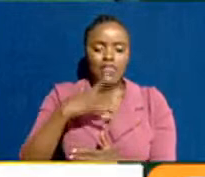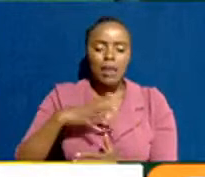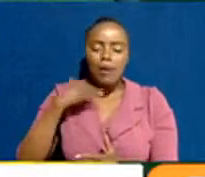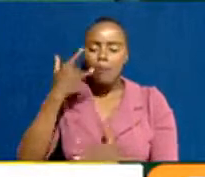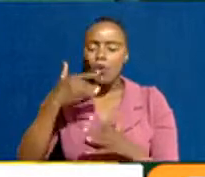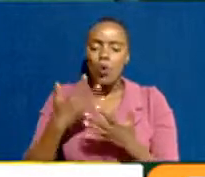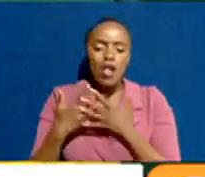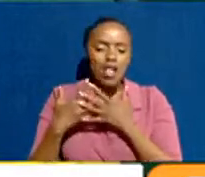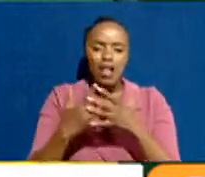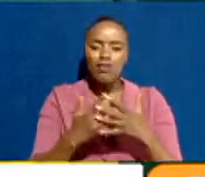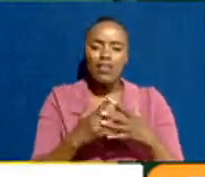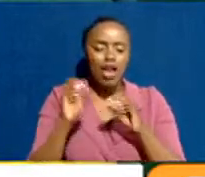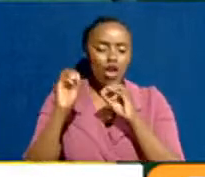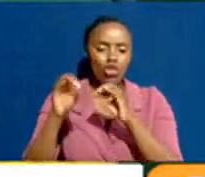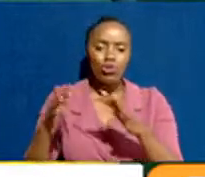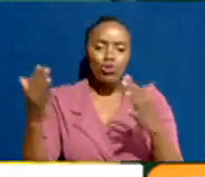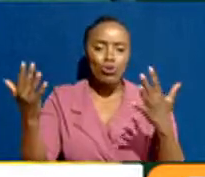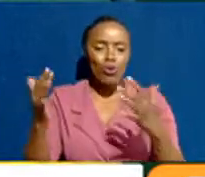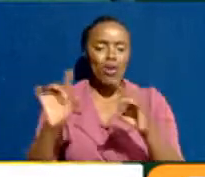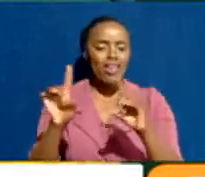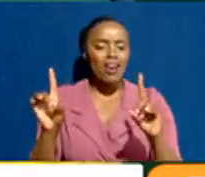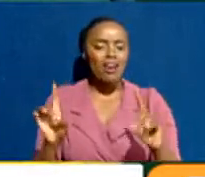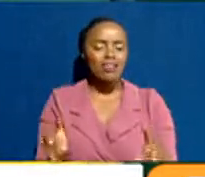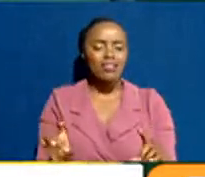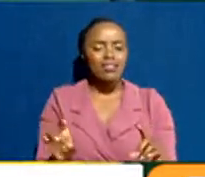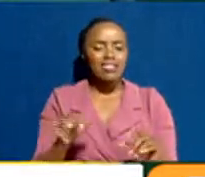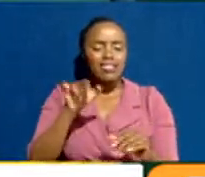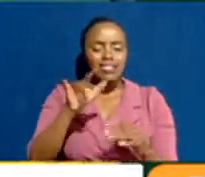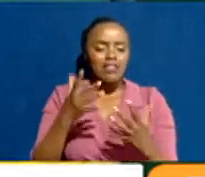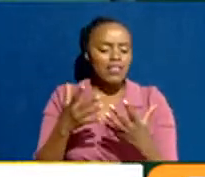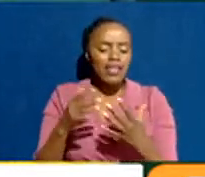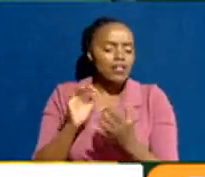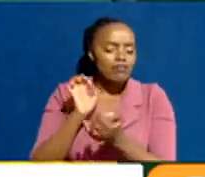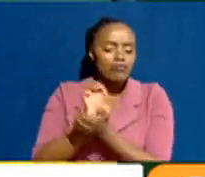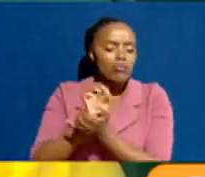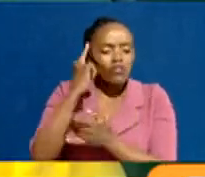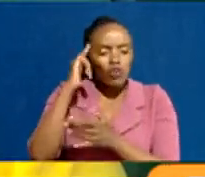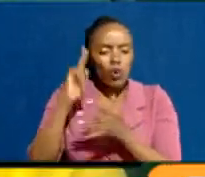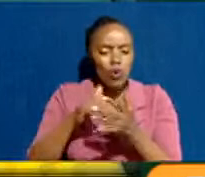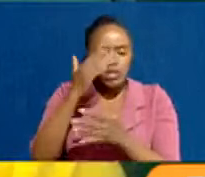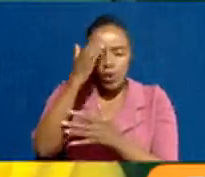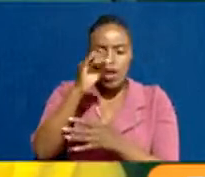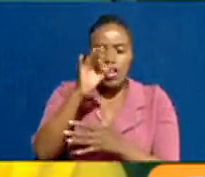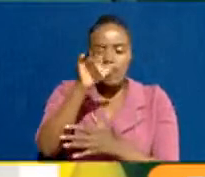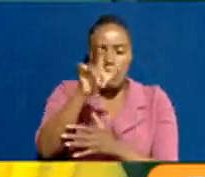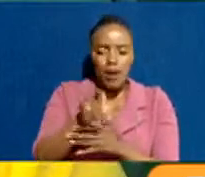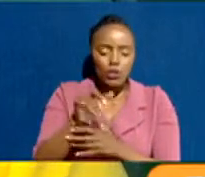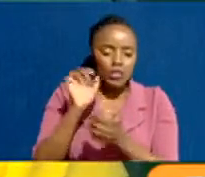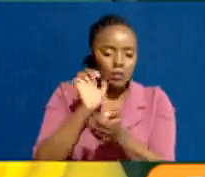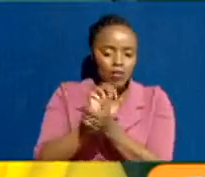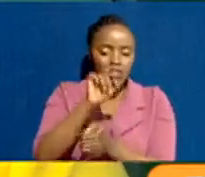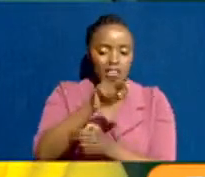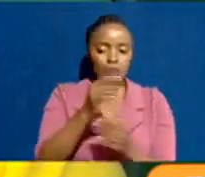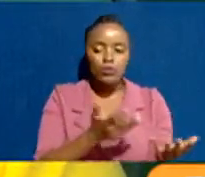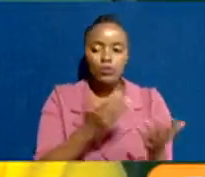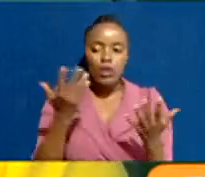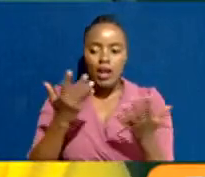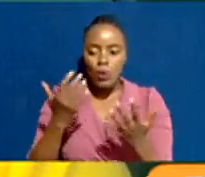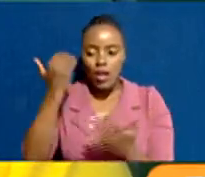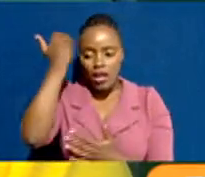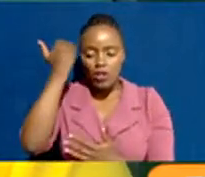waliwashika waliwapeleka wapi? Waliwashika juu ya nini? Jukwa kama mtu anashikwa anafaa kupelekwa